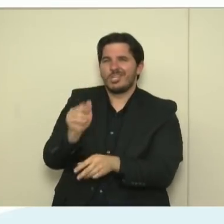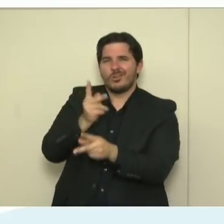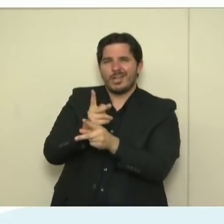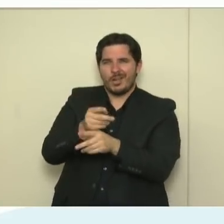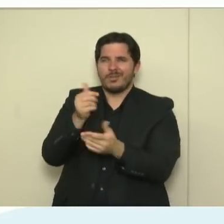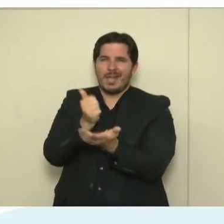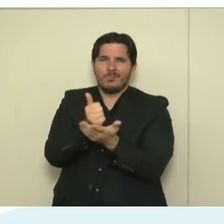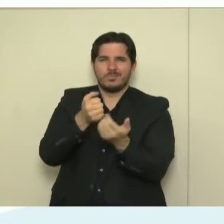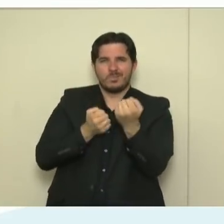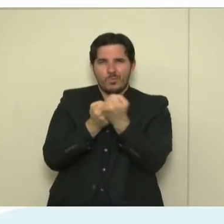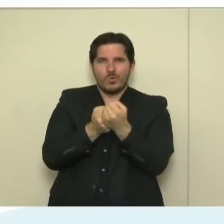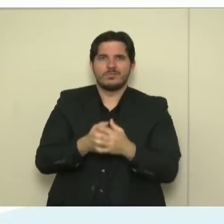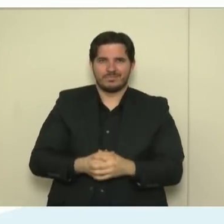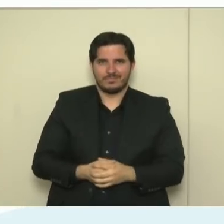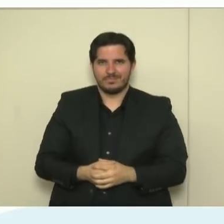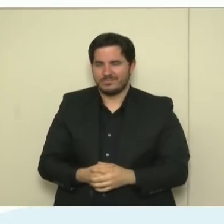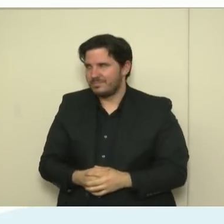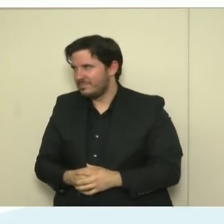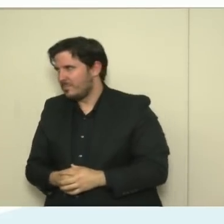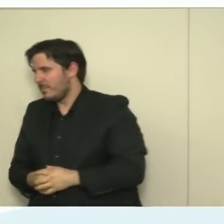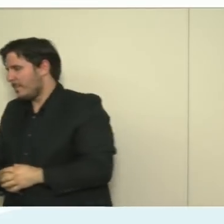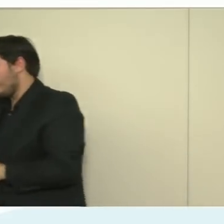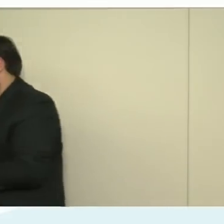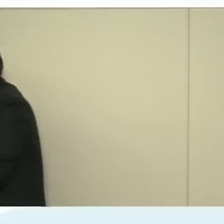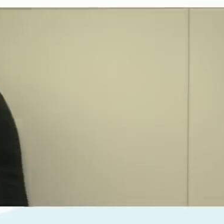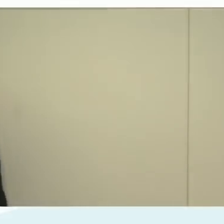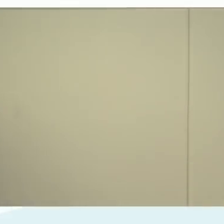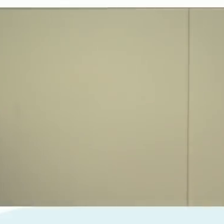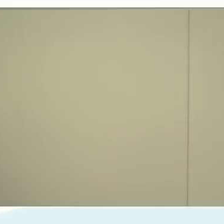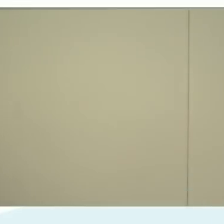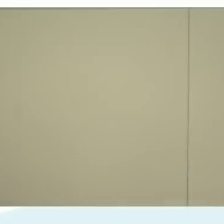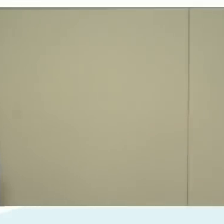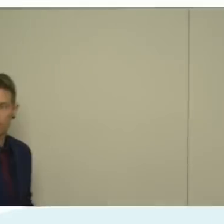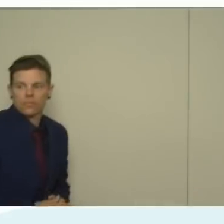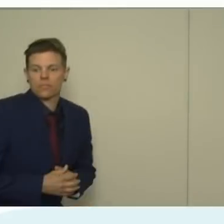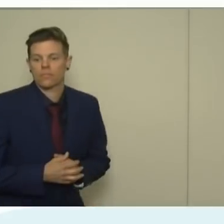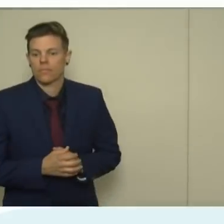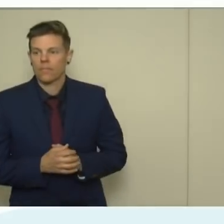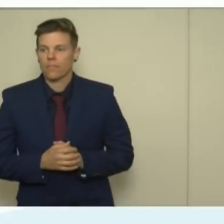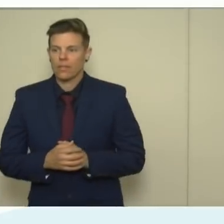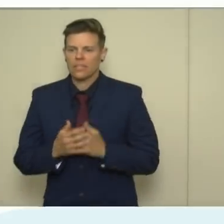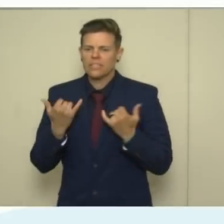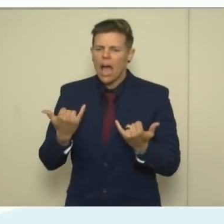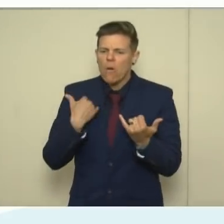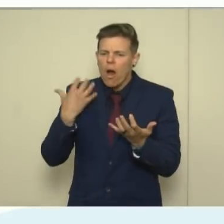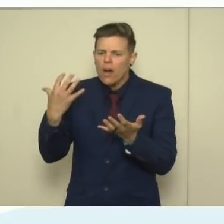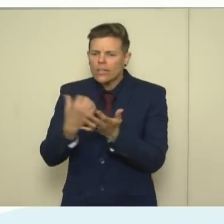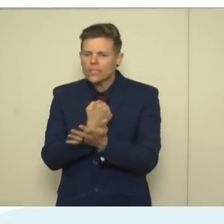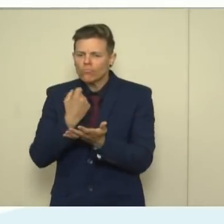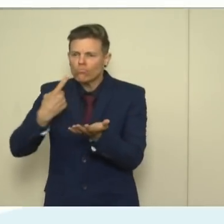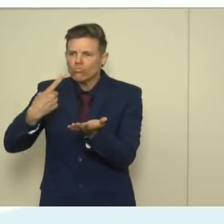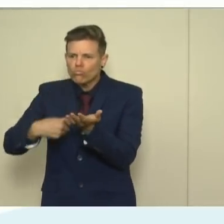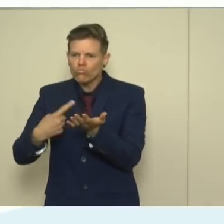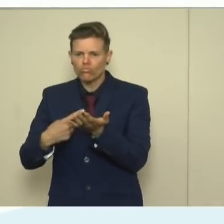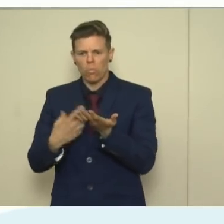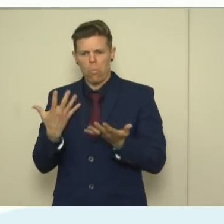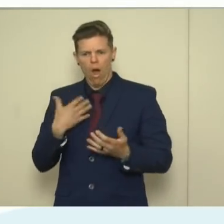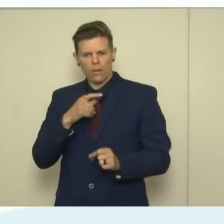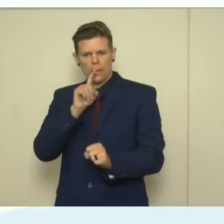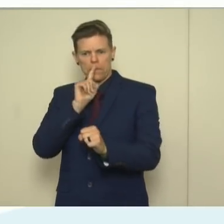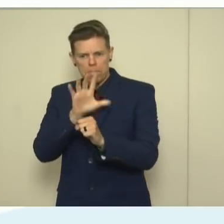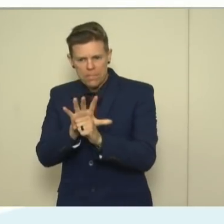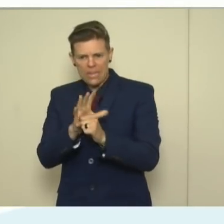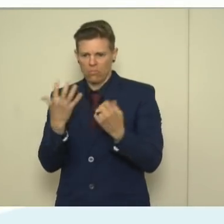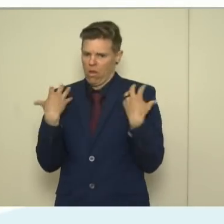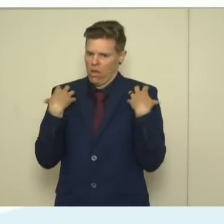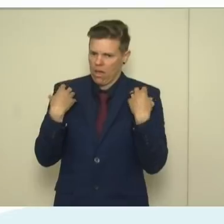Finally, I just want to talk about the commitment that we have had to health and safety. This industry has been tremendous.